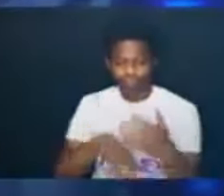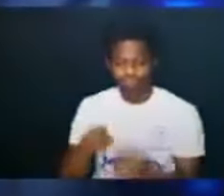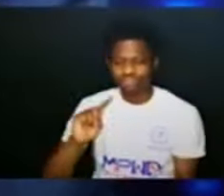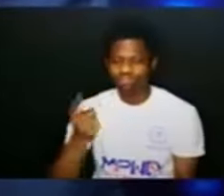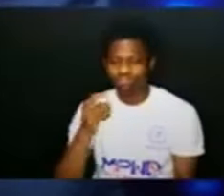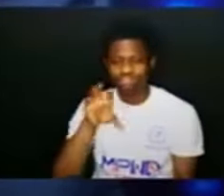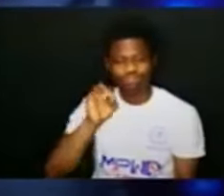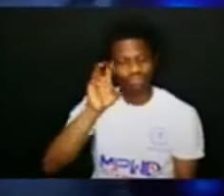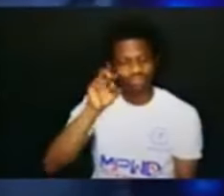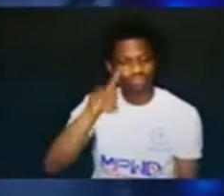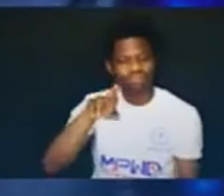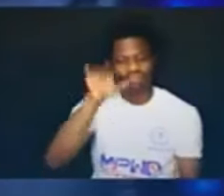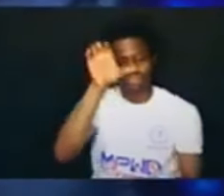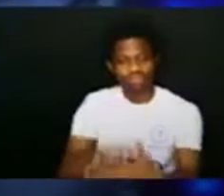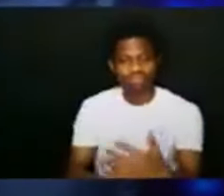1 Corinthians 2:9-10.